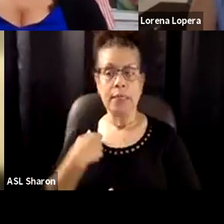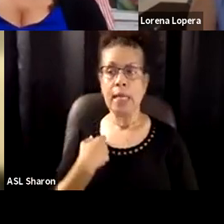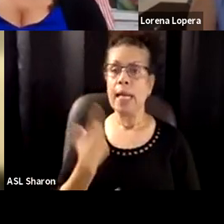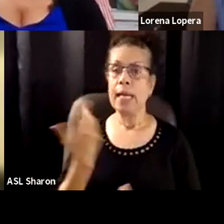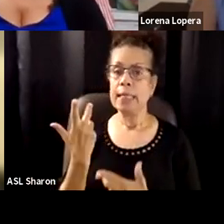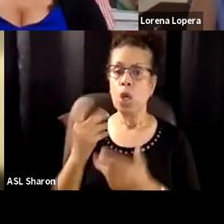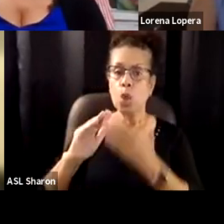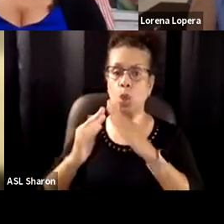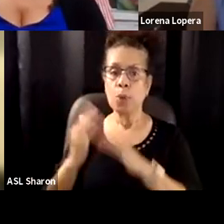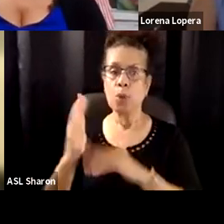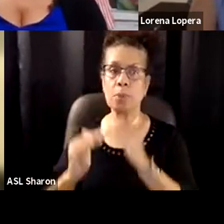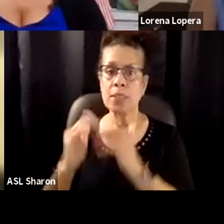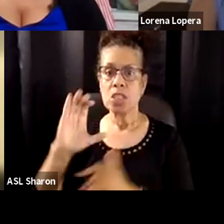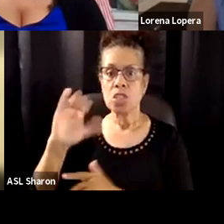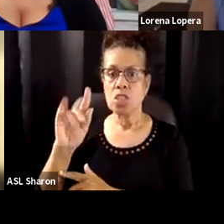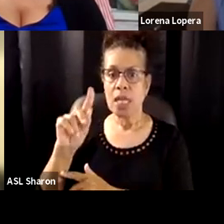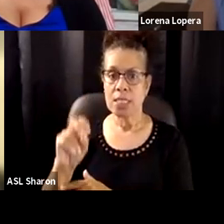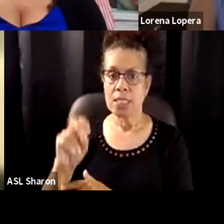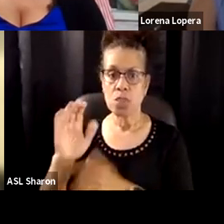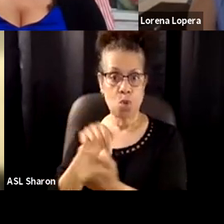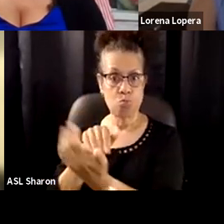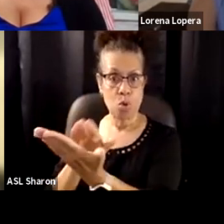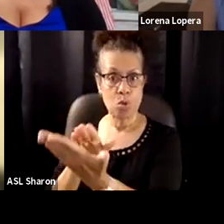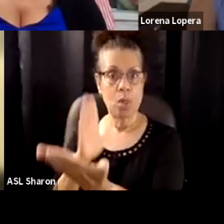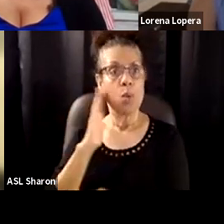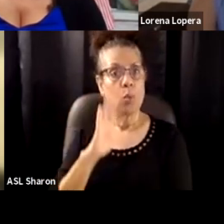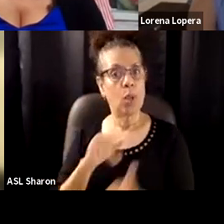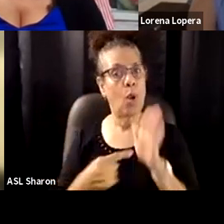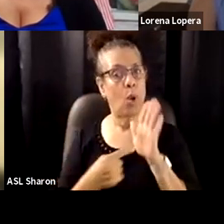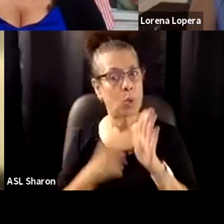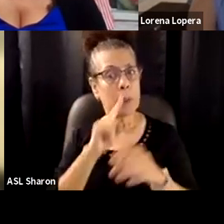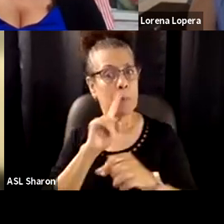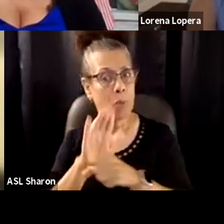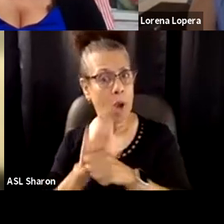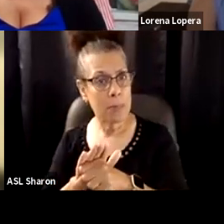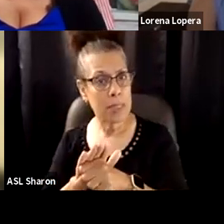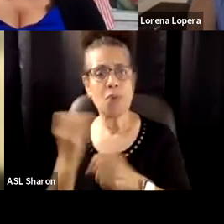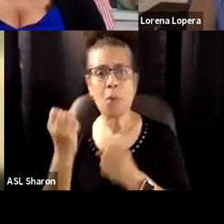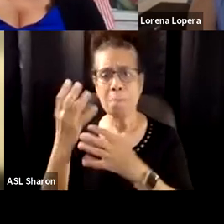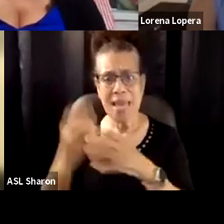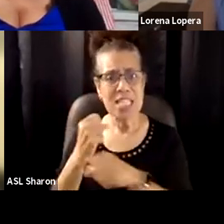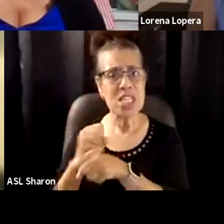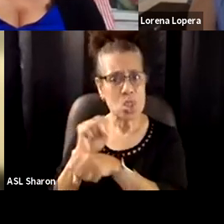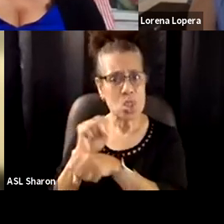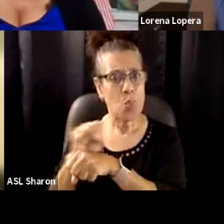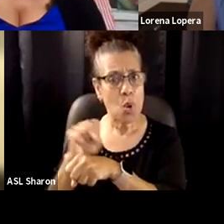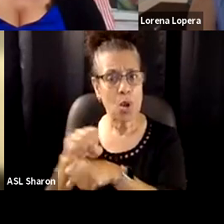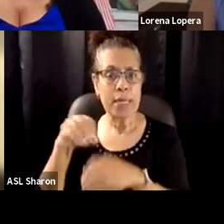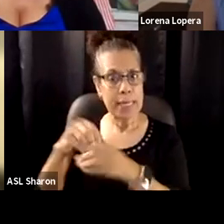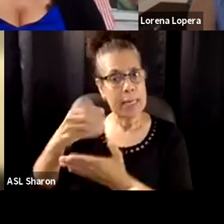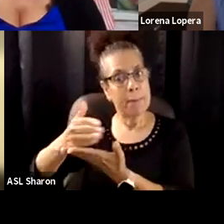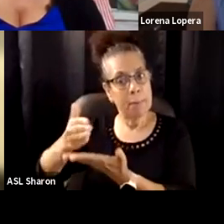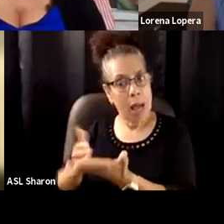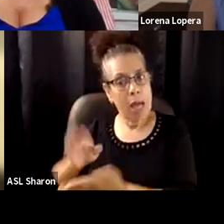building restorative justice approach which while holding great promise underscored by years of work in a segment of boston public